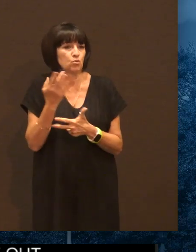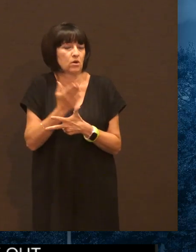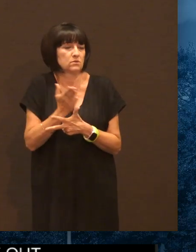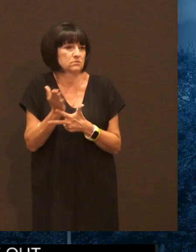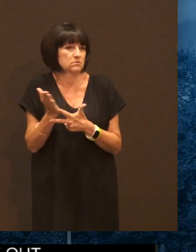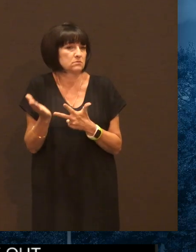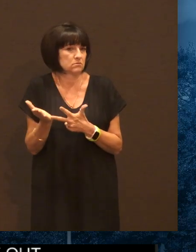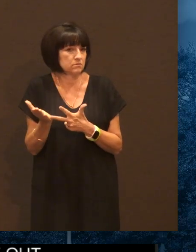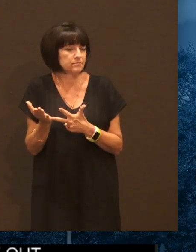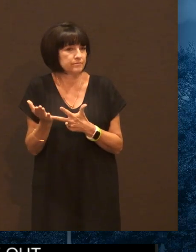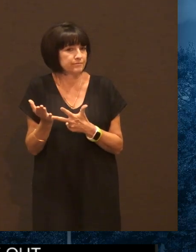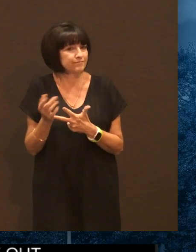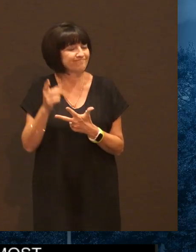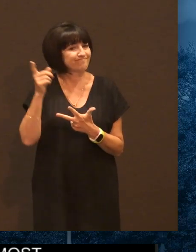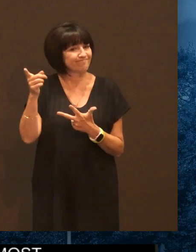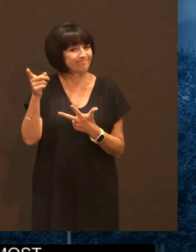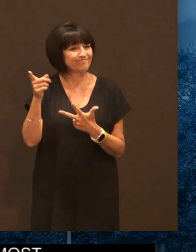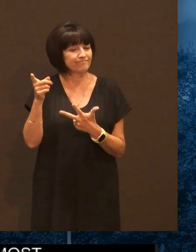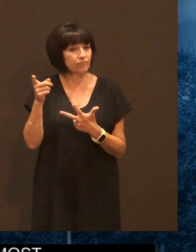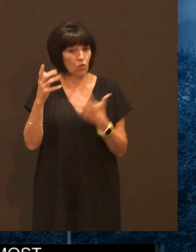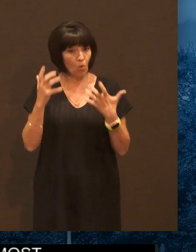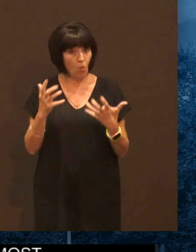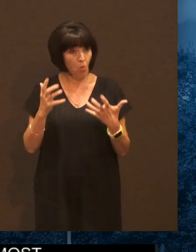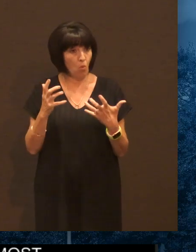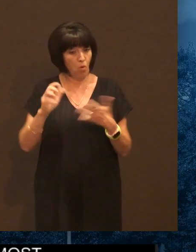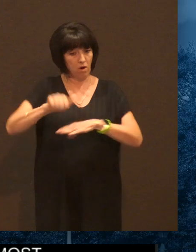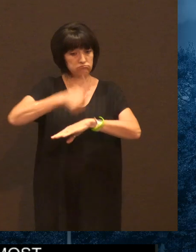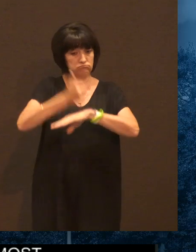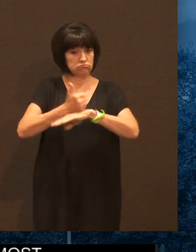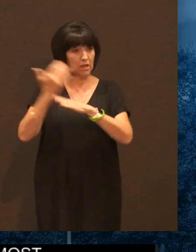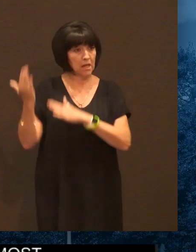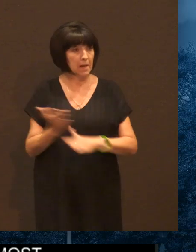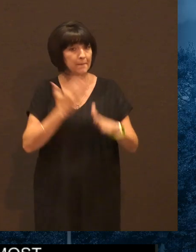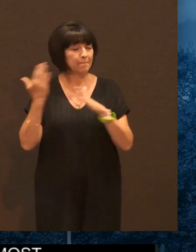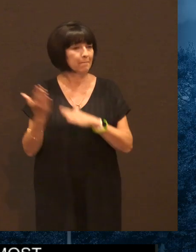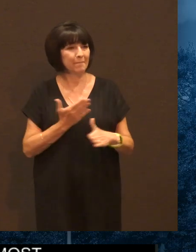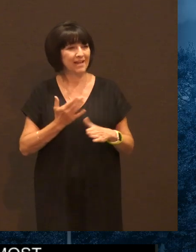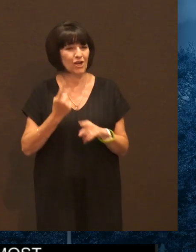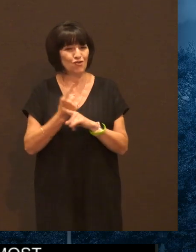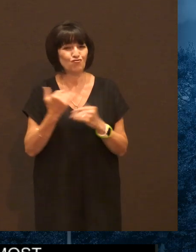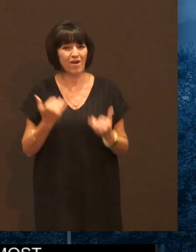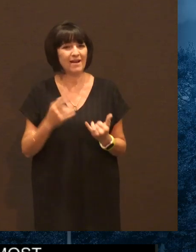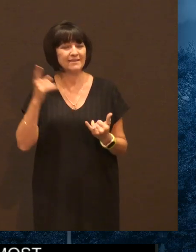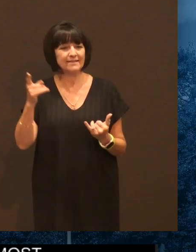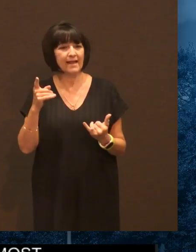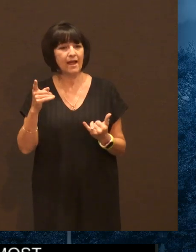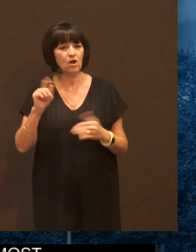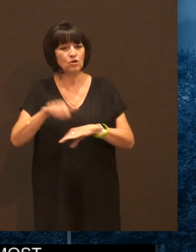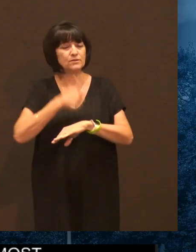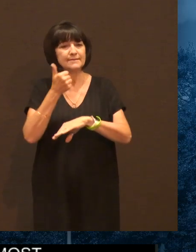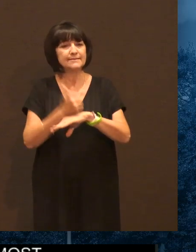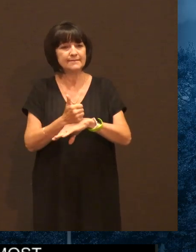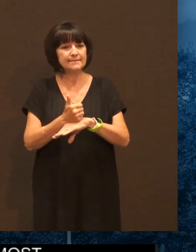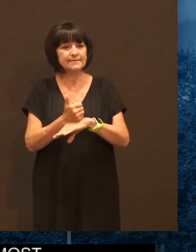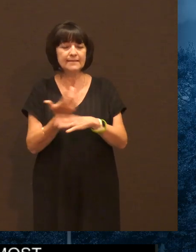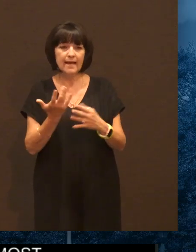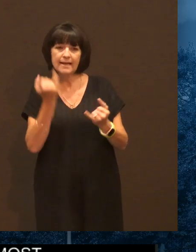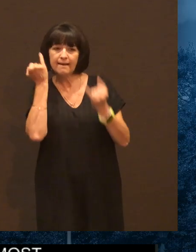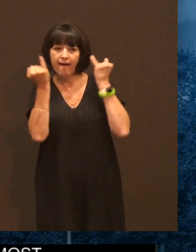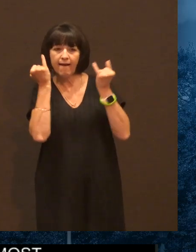upon finalizing plans based on decisions that will be made in the next couple of weeks. And the